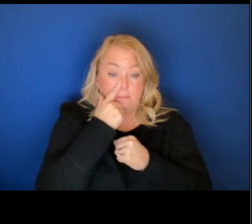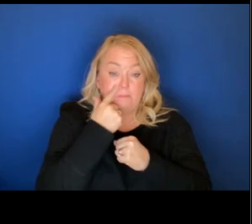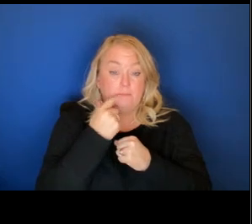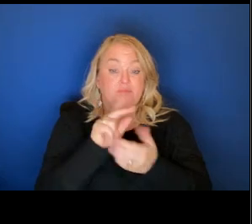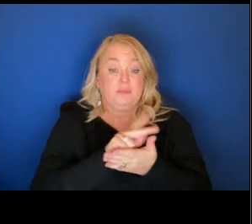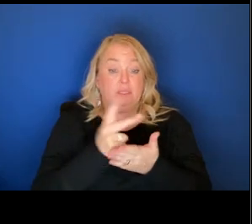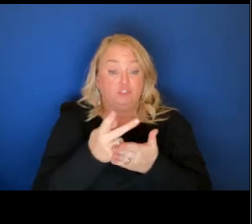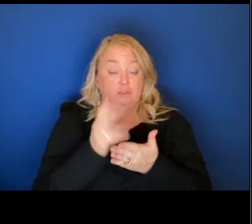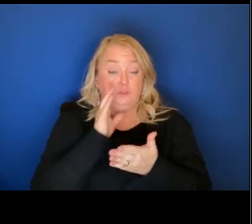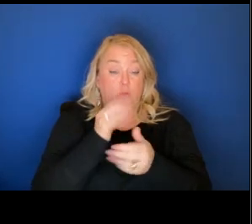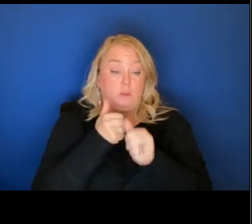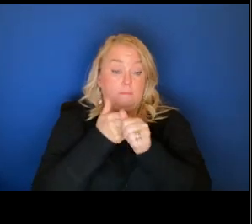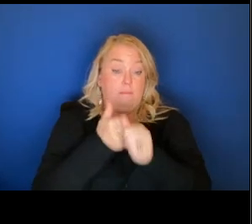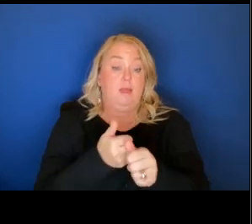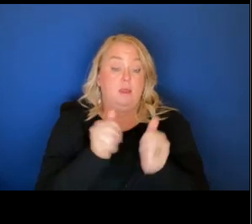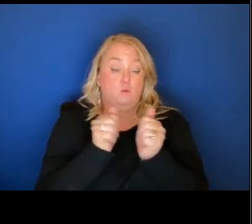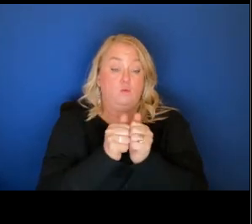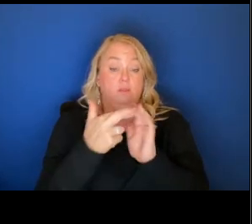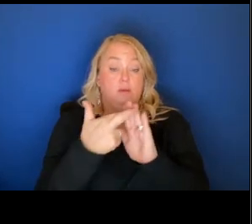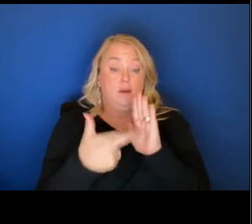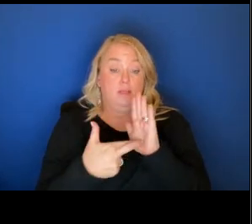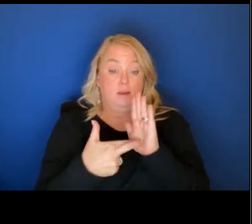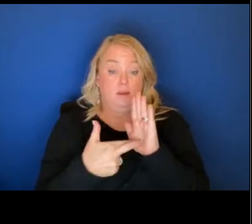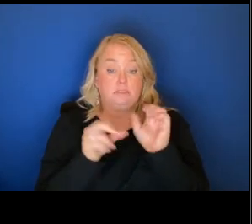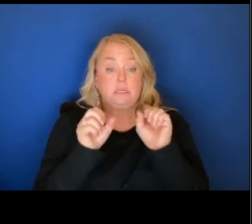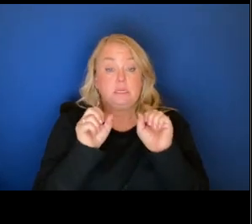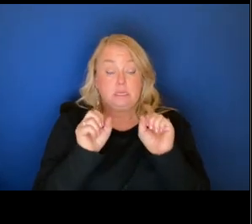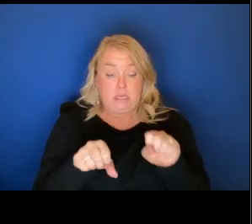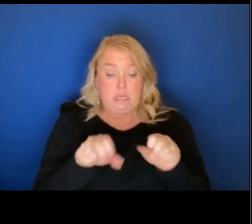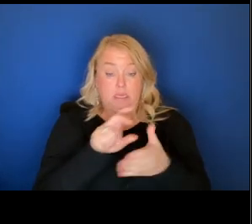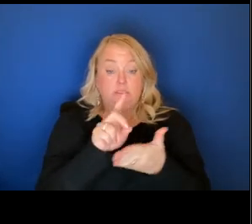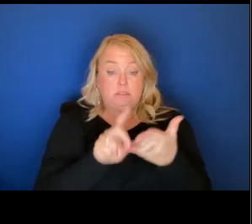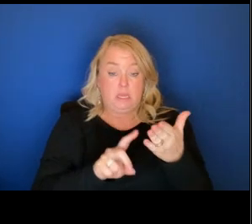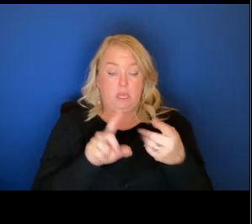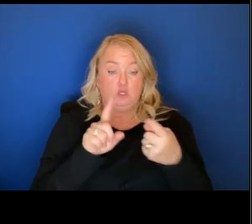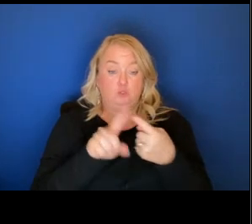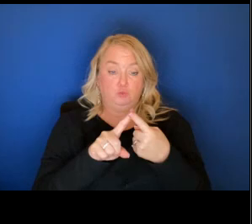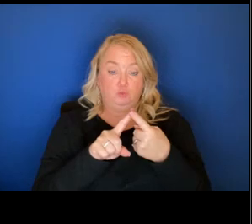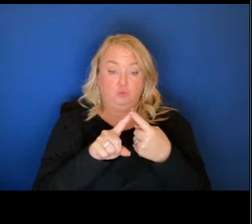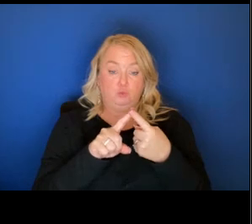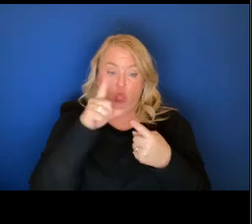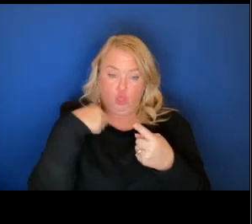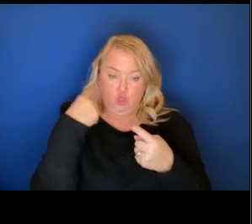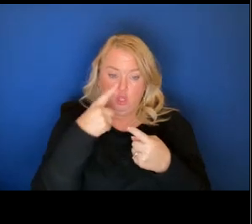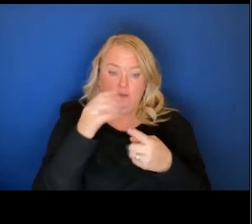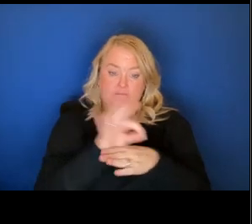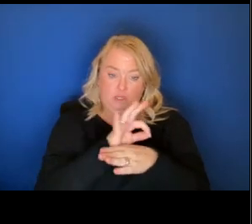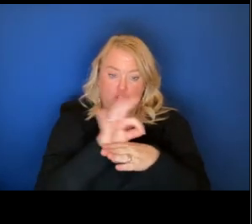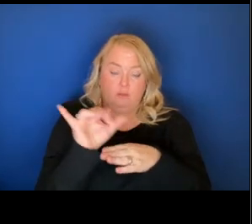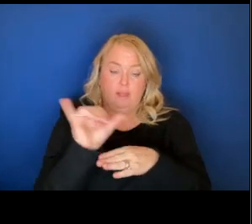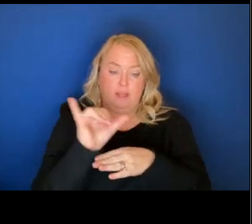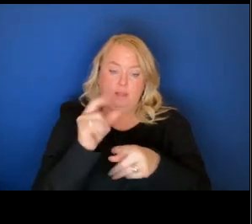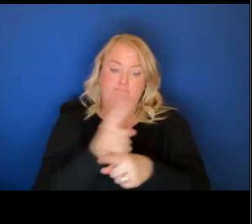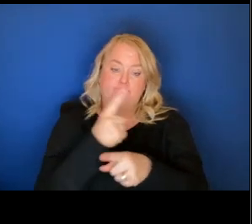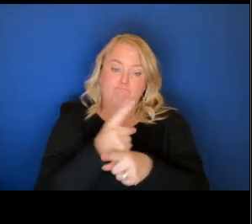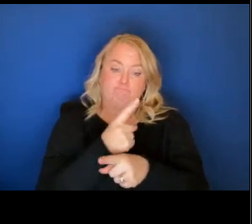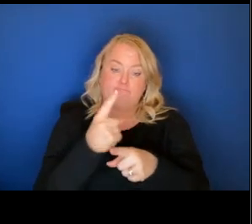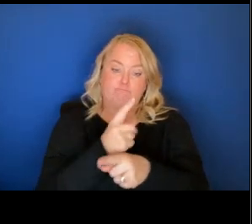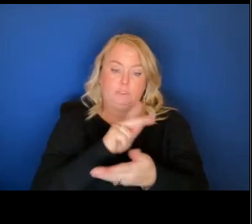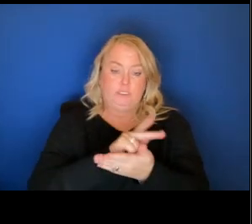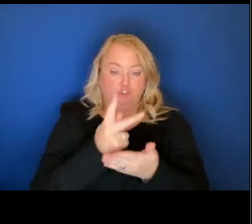Kitchens that comply with the guidelines can be designed to look and function like conventional